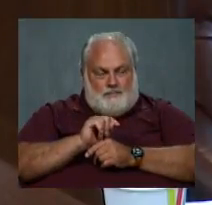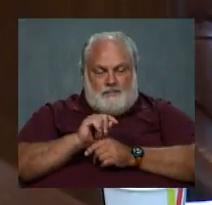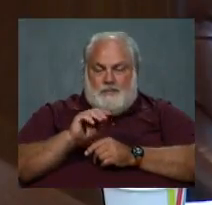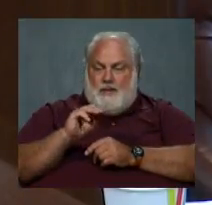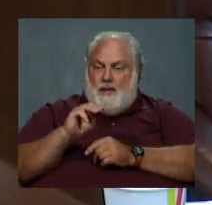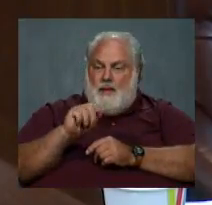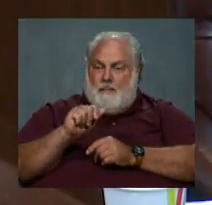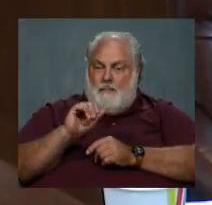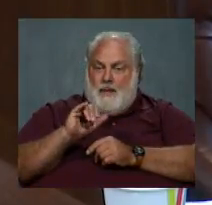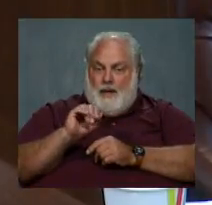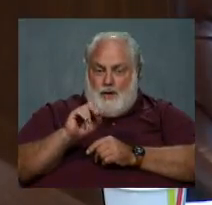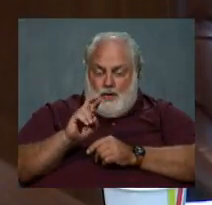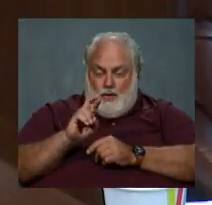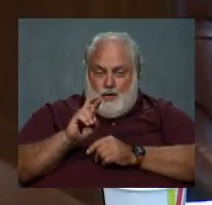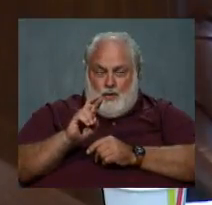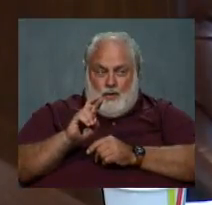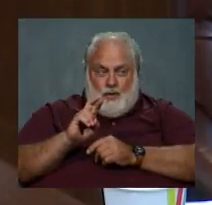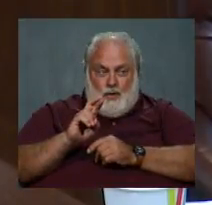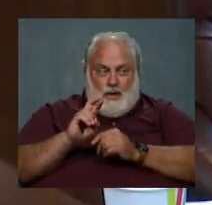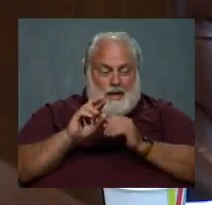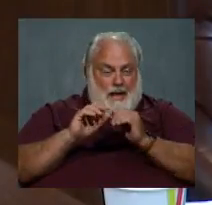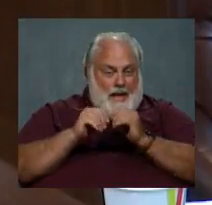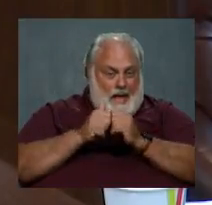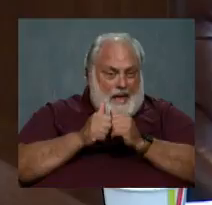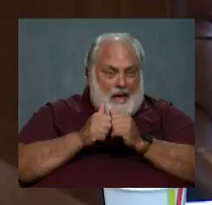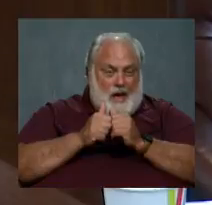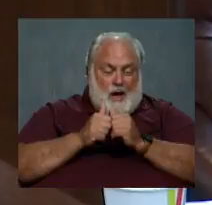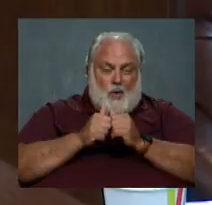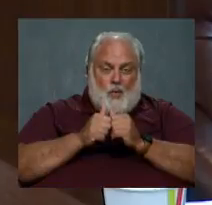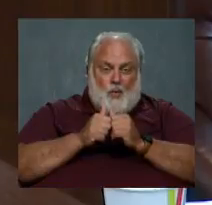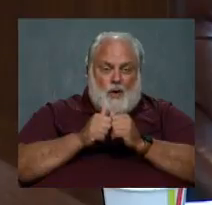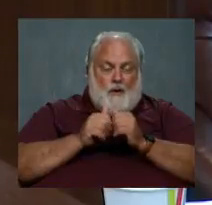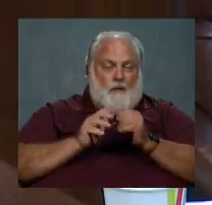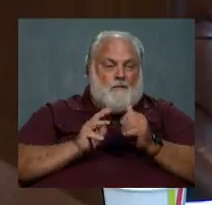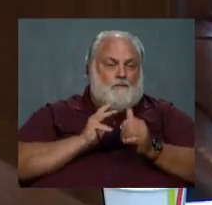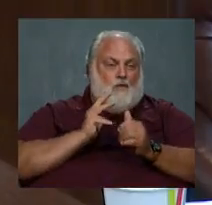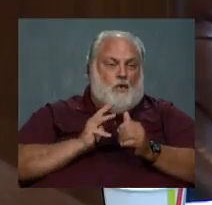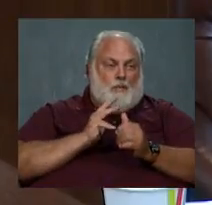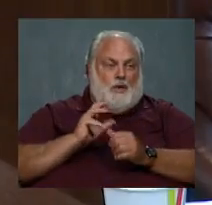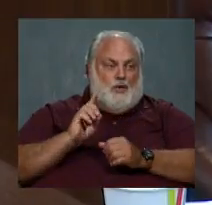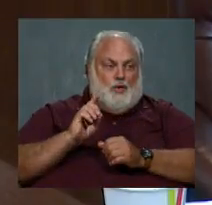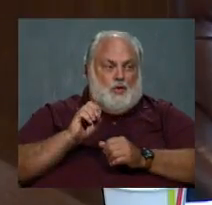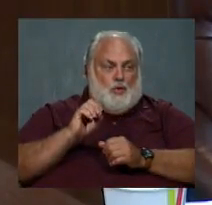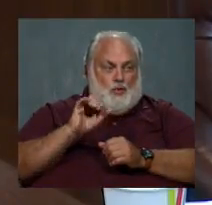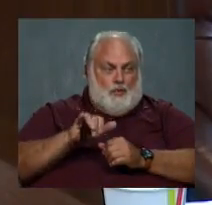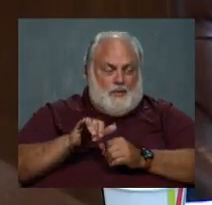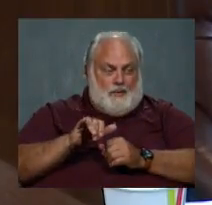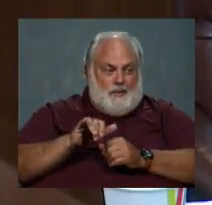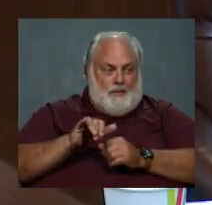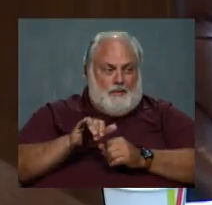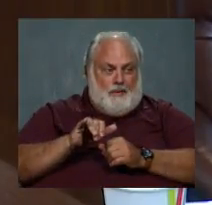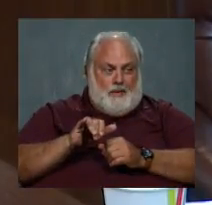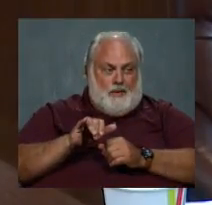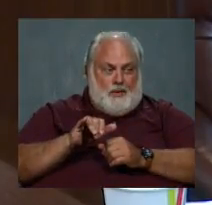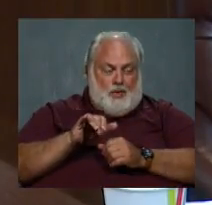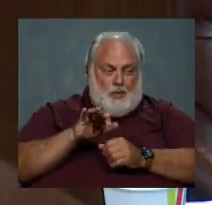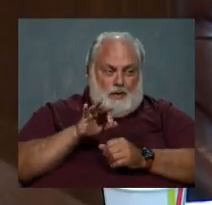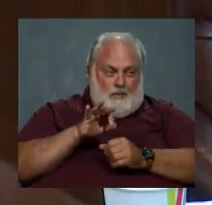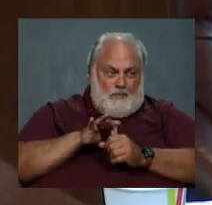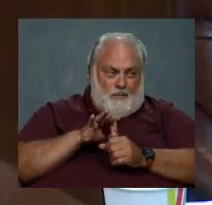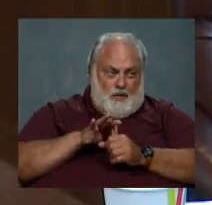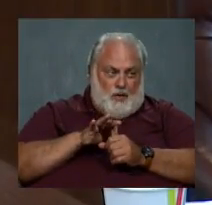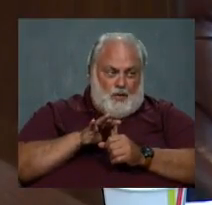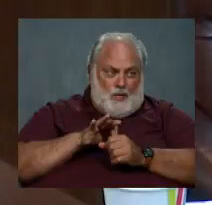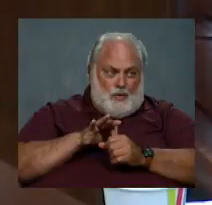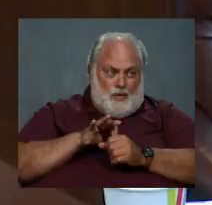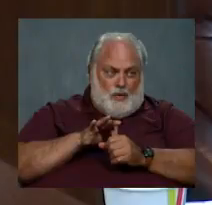Mayor, I don't know how we, or Tom, I don't know how we formally do this, but do we vote to